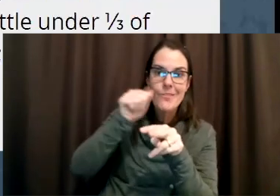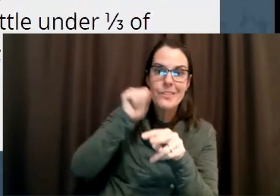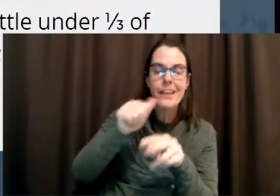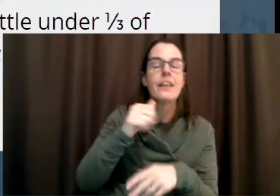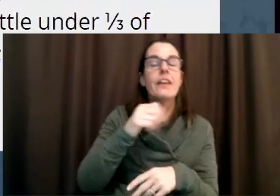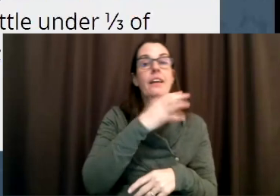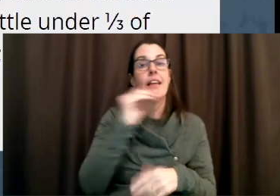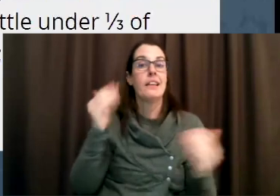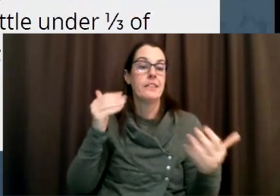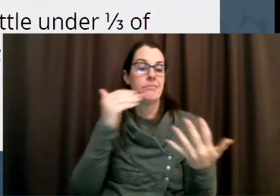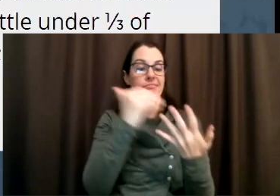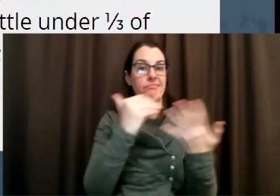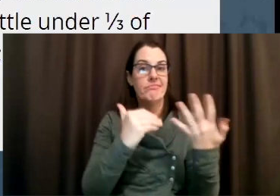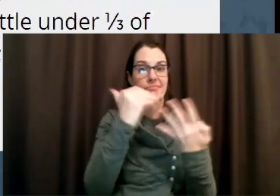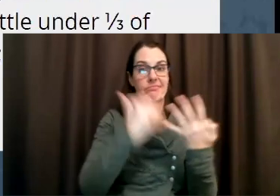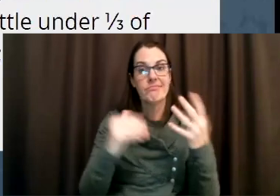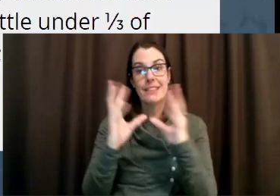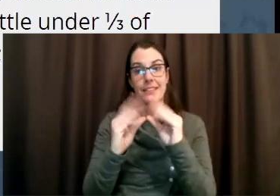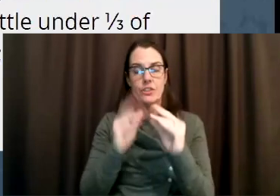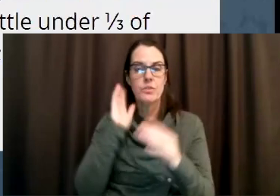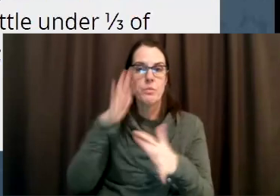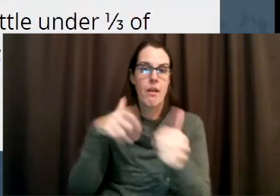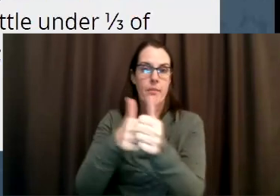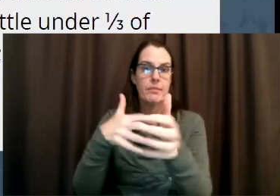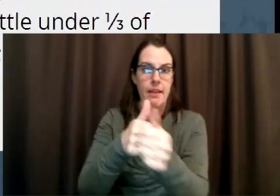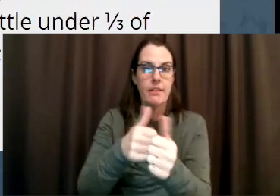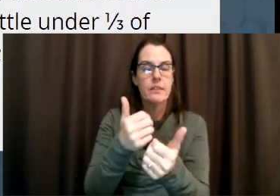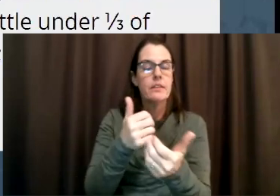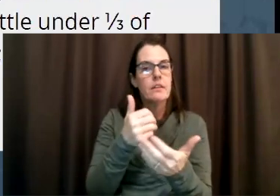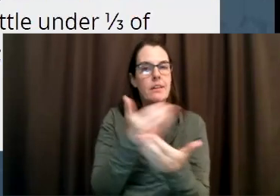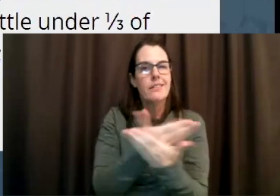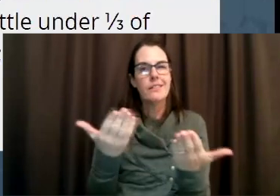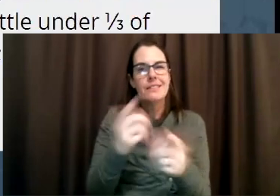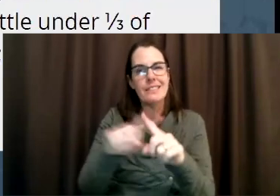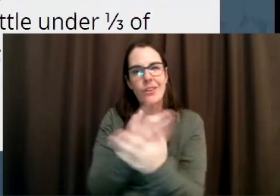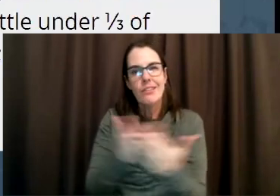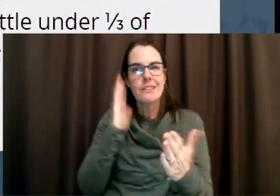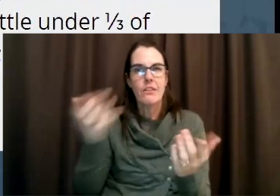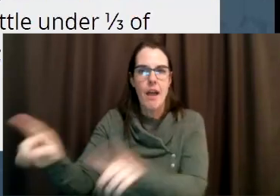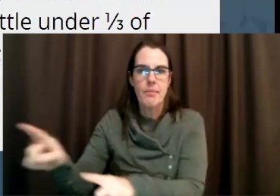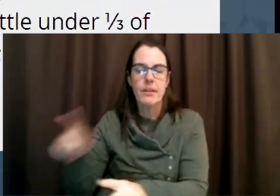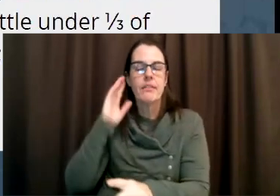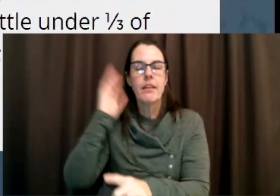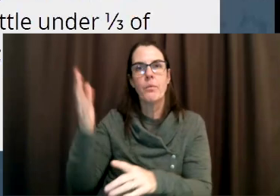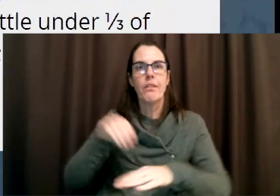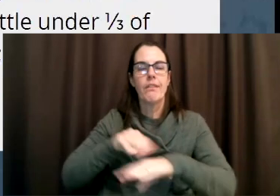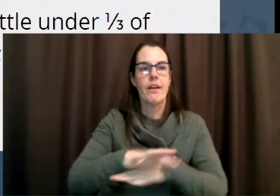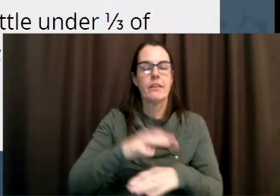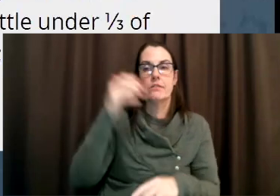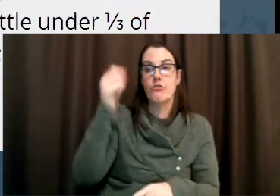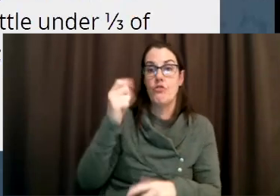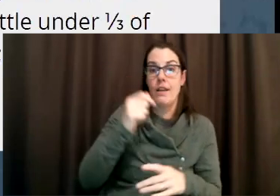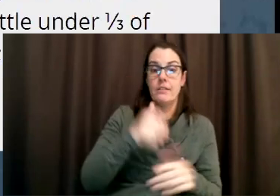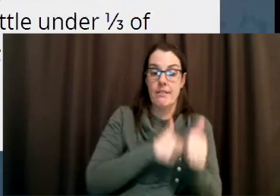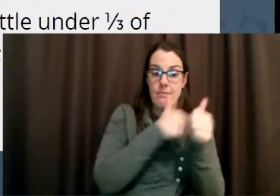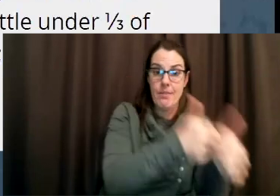as we can things that are happening that are affecting grants compliance and management. But